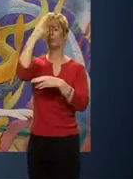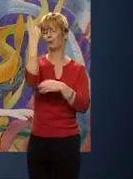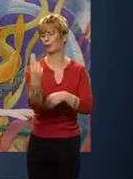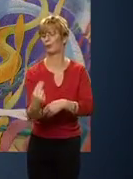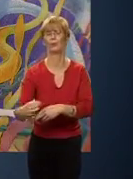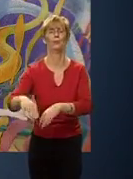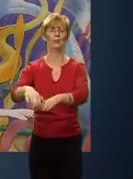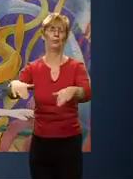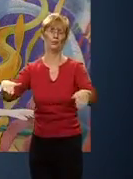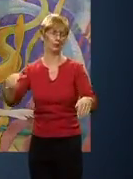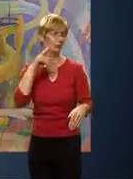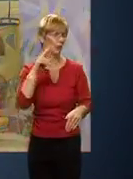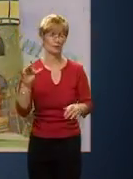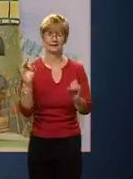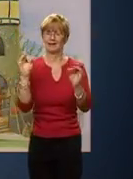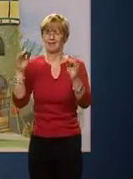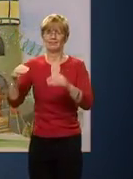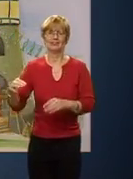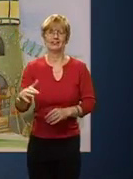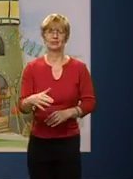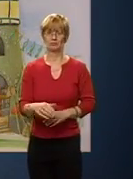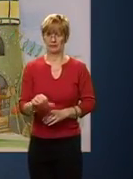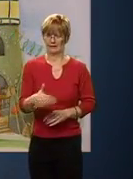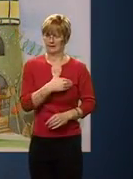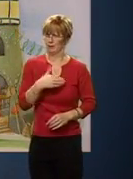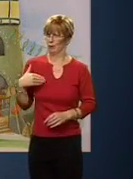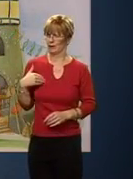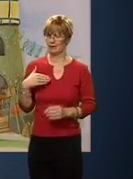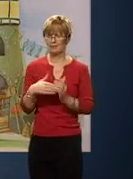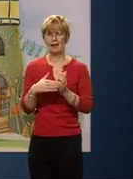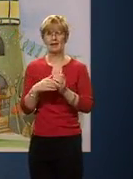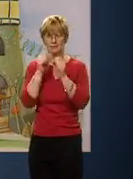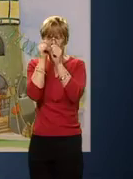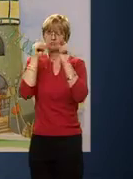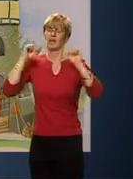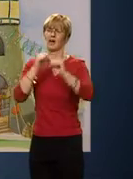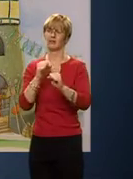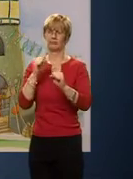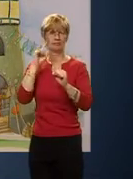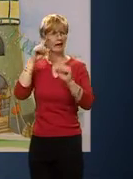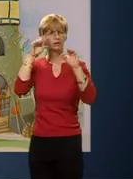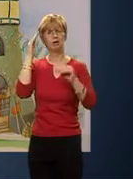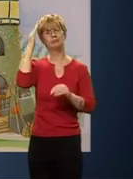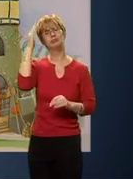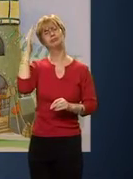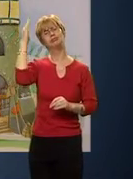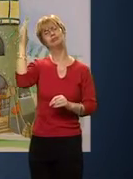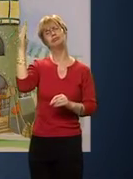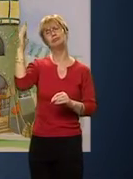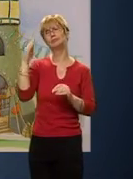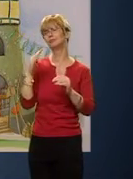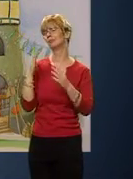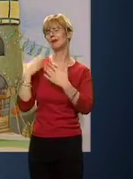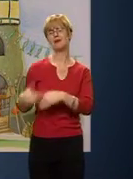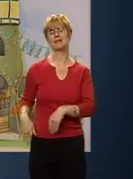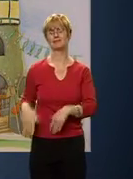silver fish. The next morning, Millie couldn't stop thinking about the mermaids. I must learn